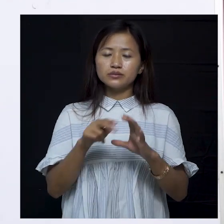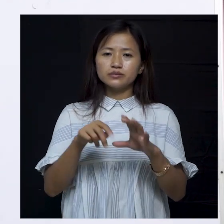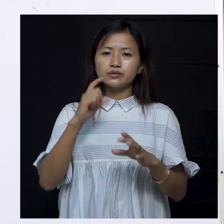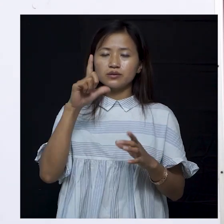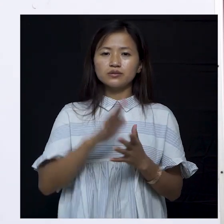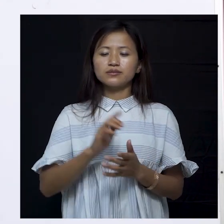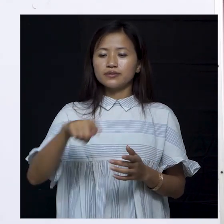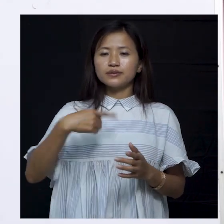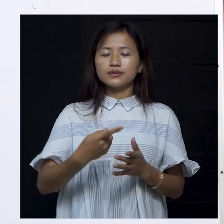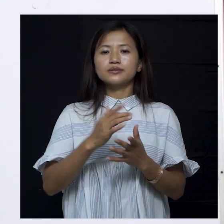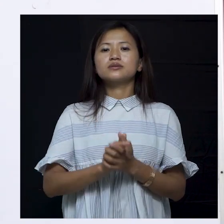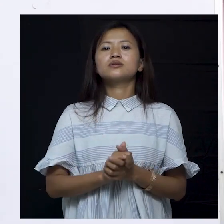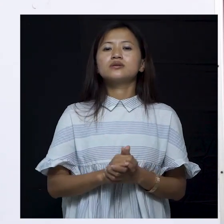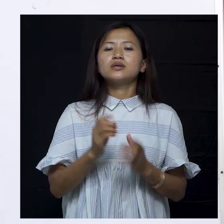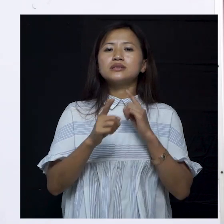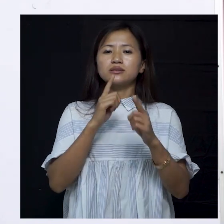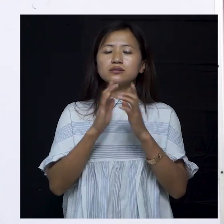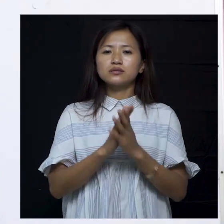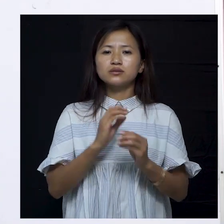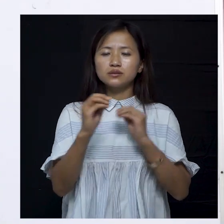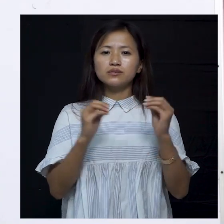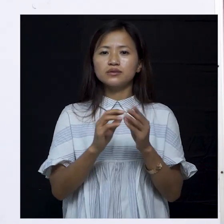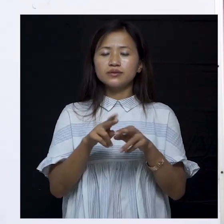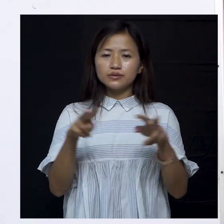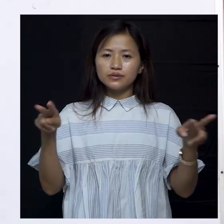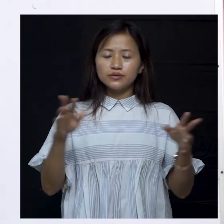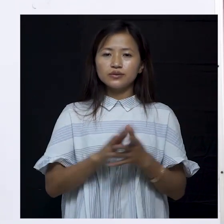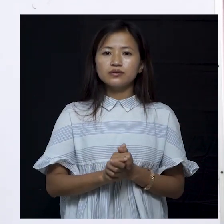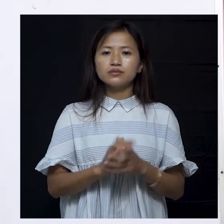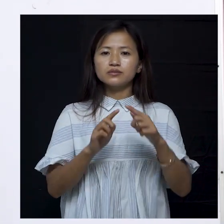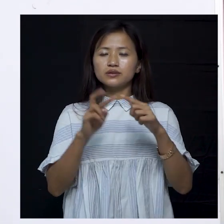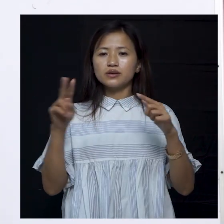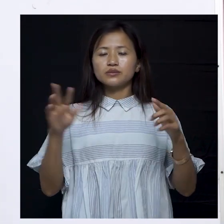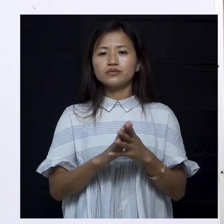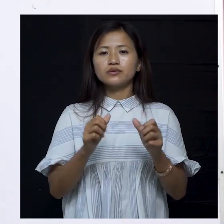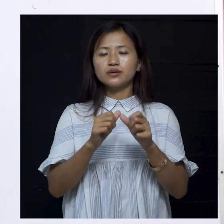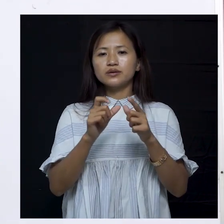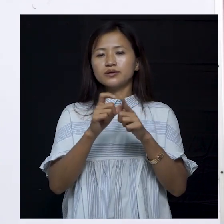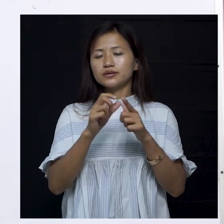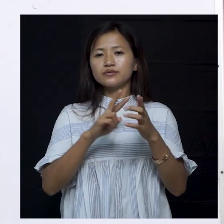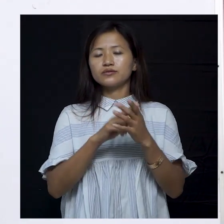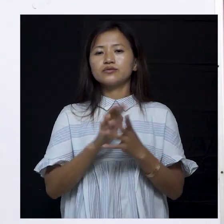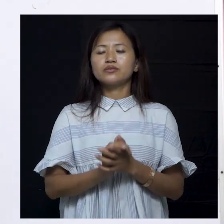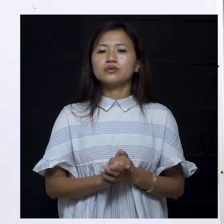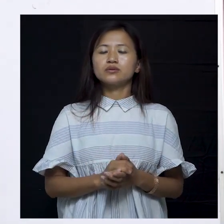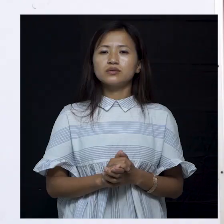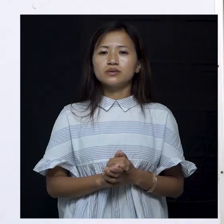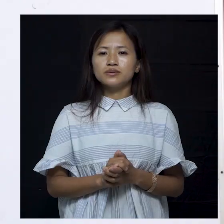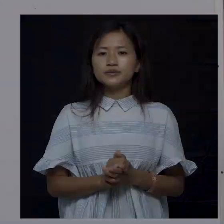next class, because we are going to be discussing about the different types of adverb clause of condition.